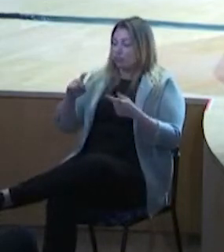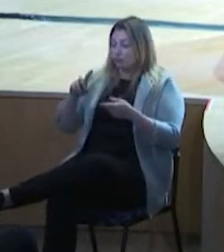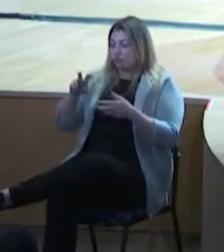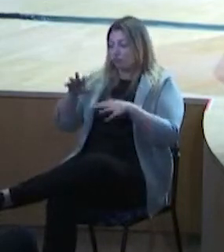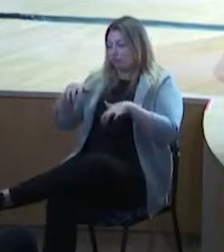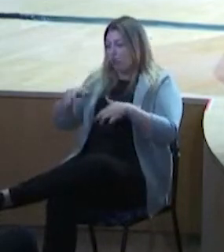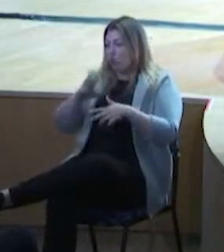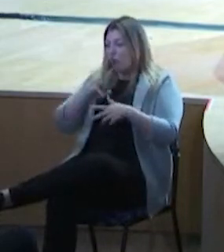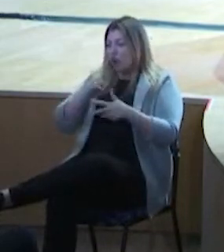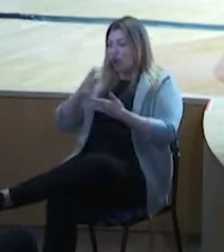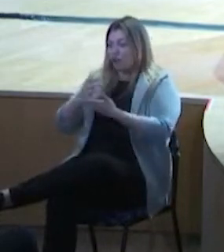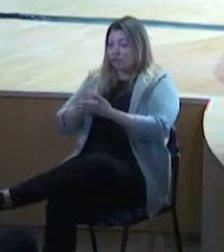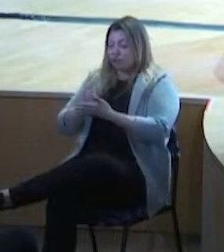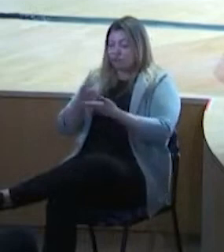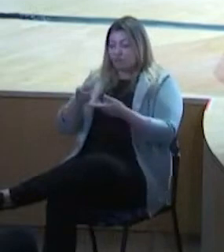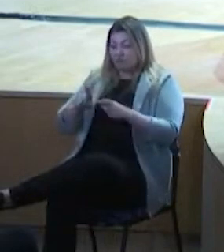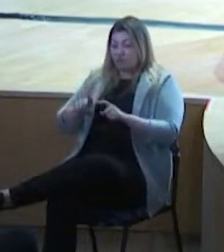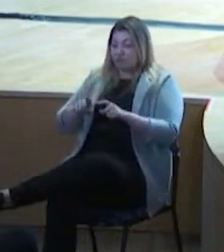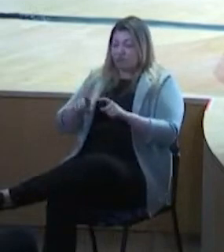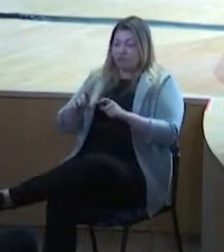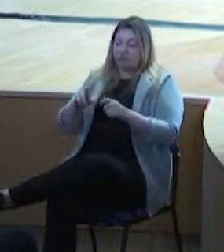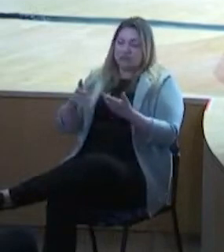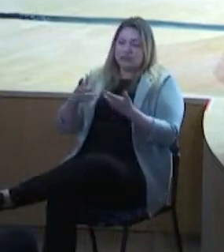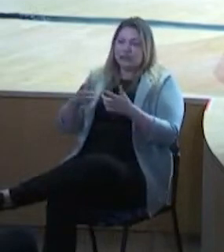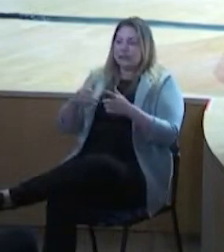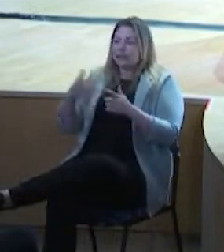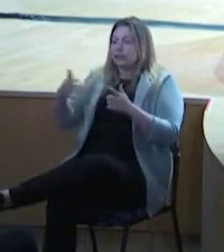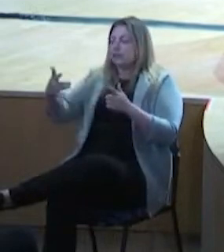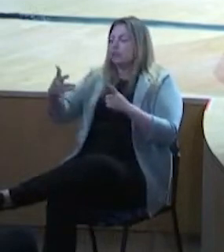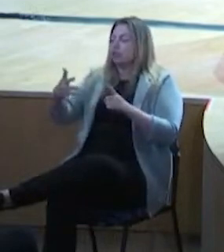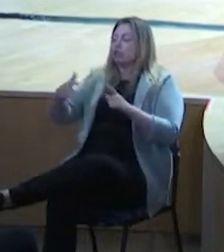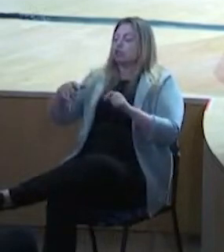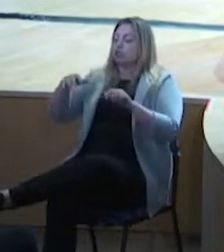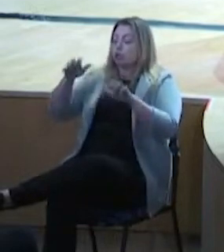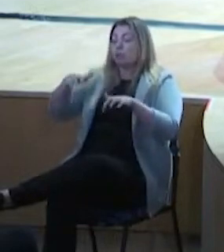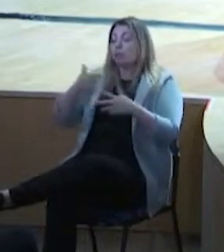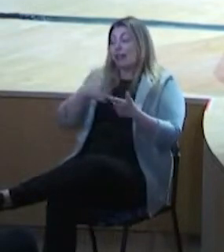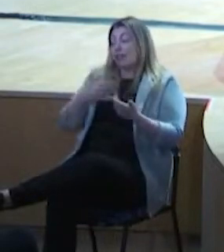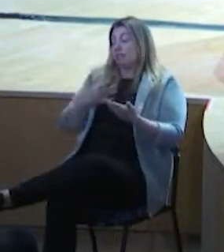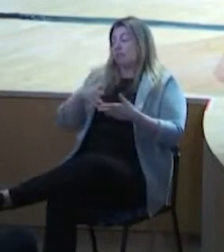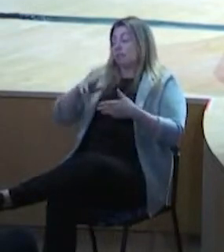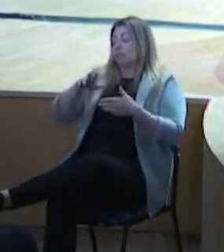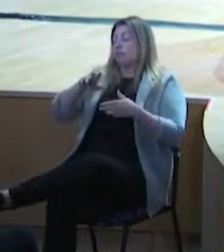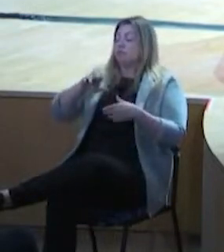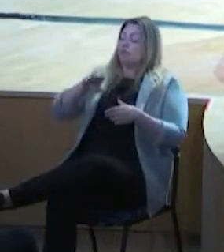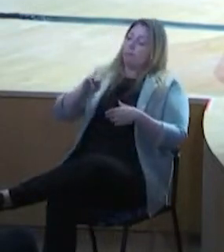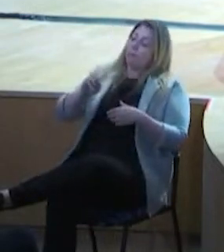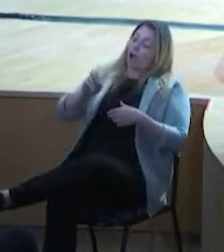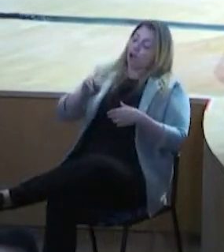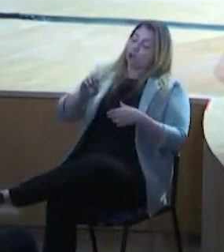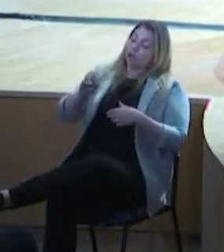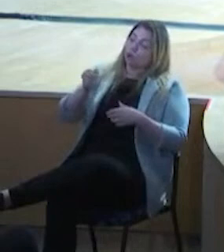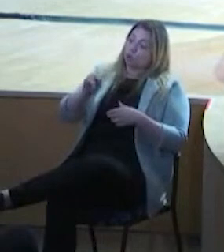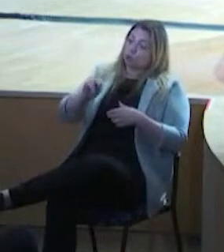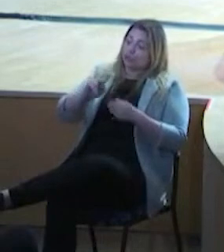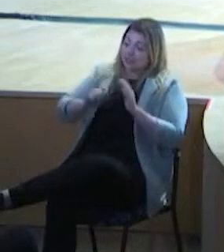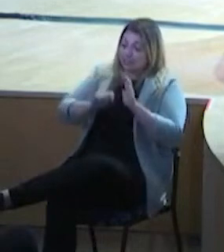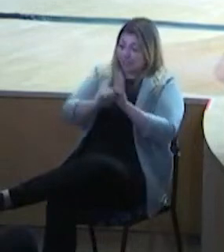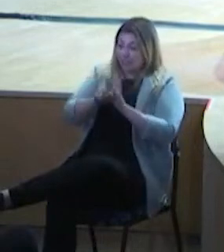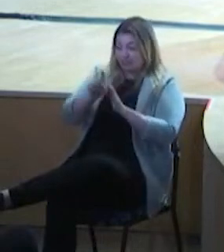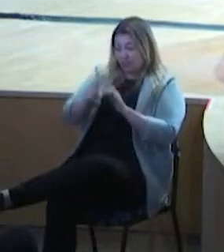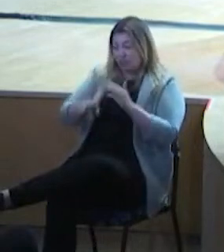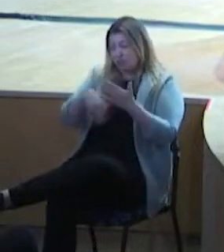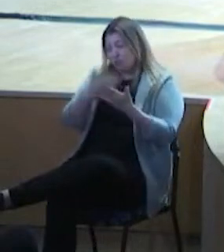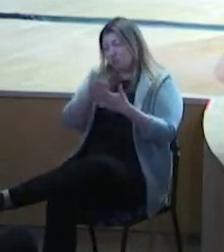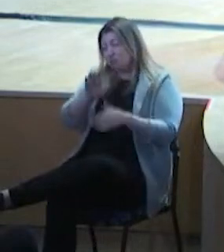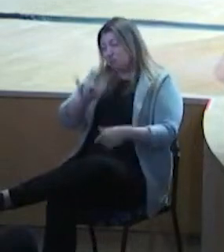those seasonal storms that come. We have a monsoon season that is supposed to come about